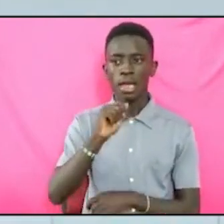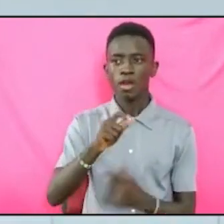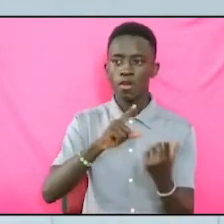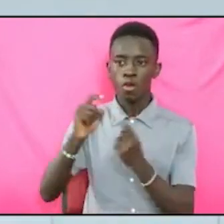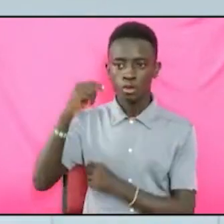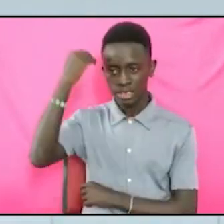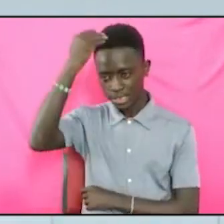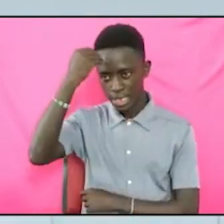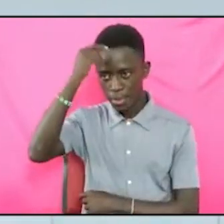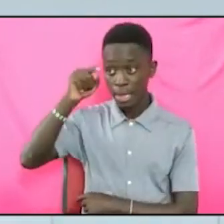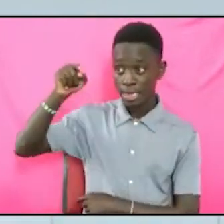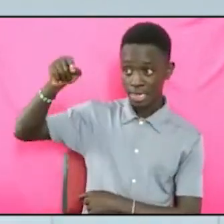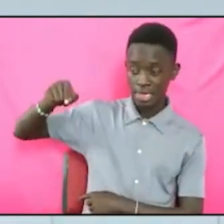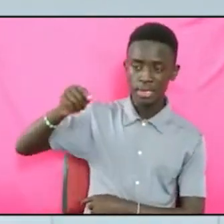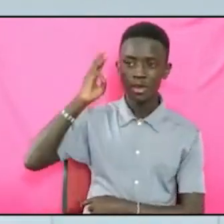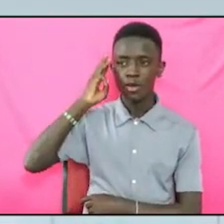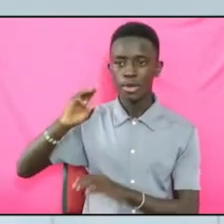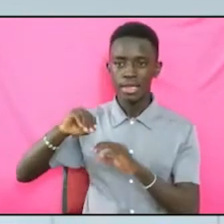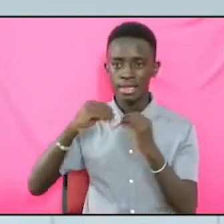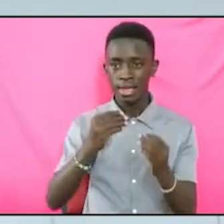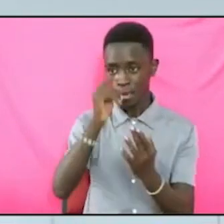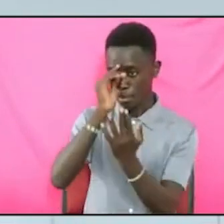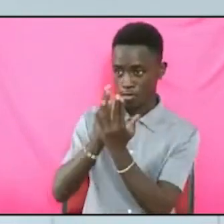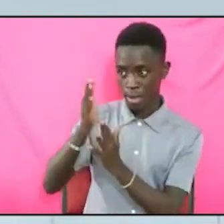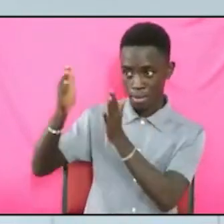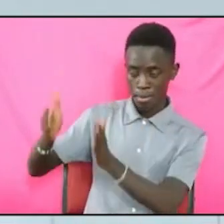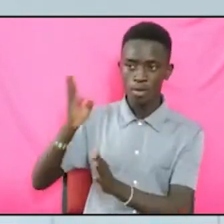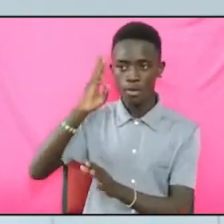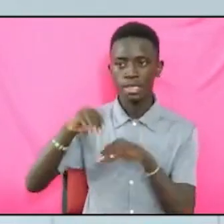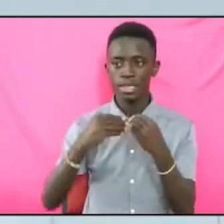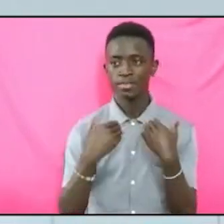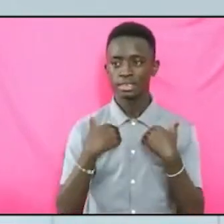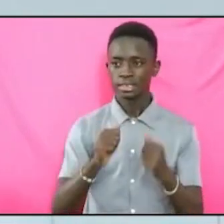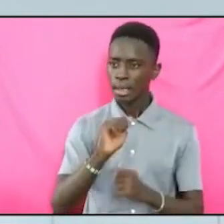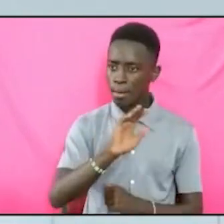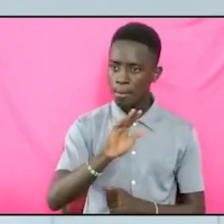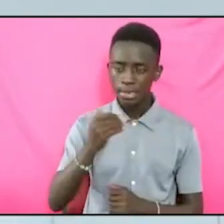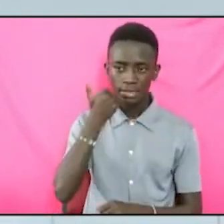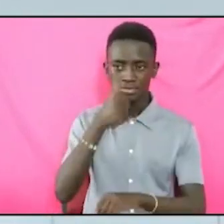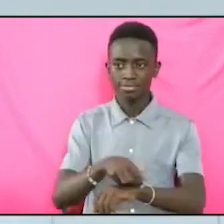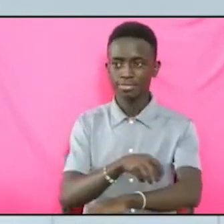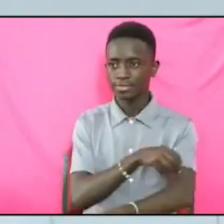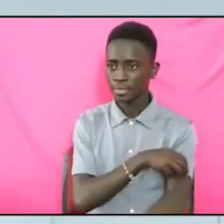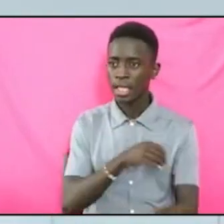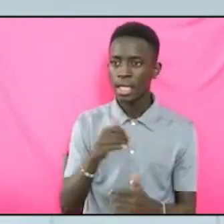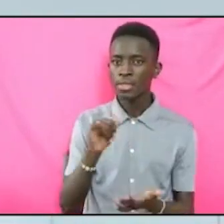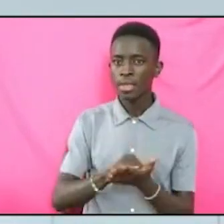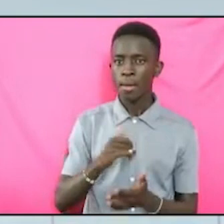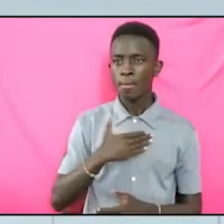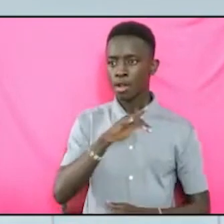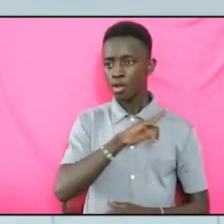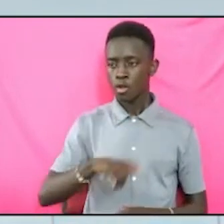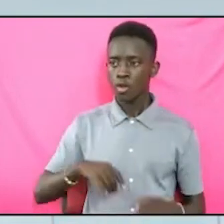he would heal him of his leprosy. Would that my Lord were with the